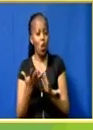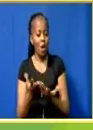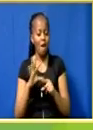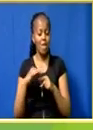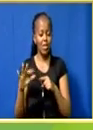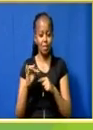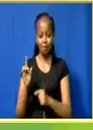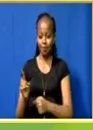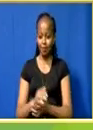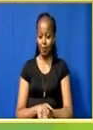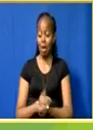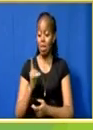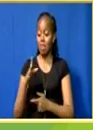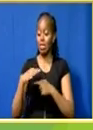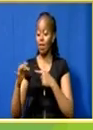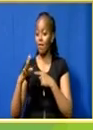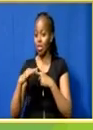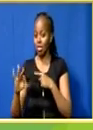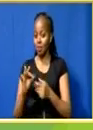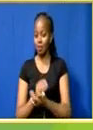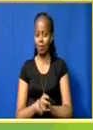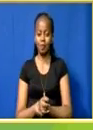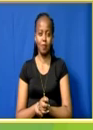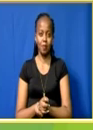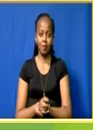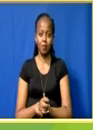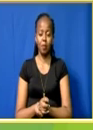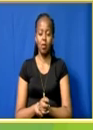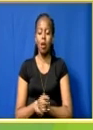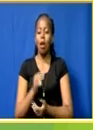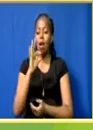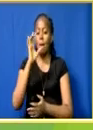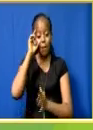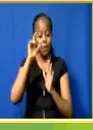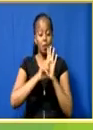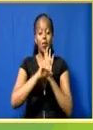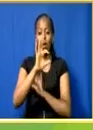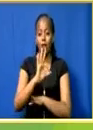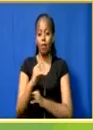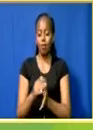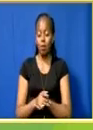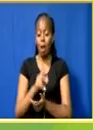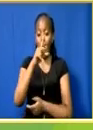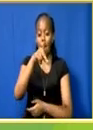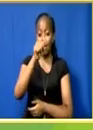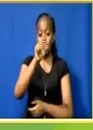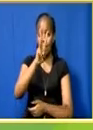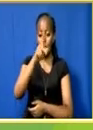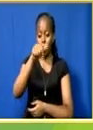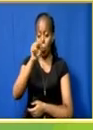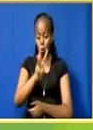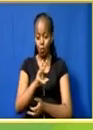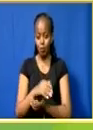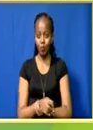vegetable? It's a vegetable. It is a vegetable. Mm-hmm. F? F is a pawpaw. It's pawpaw.